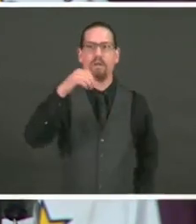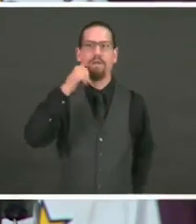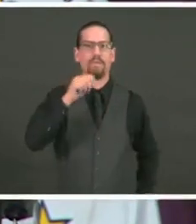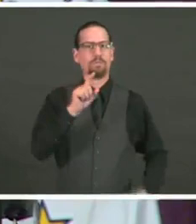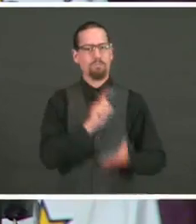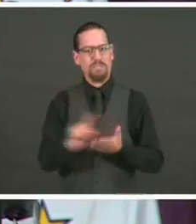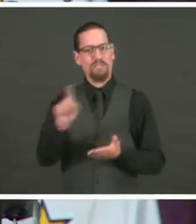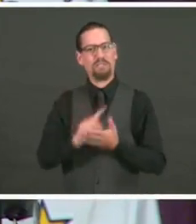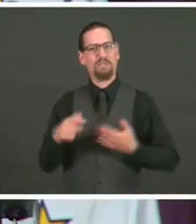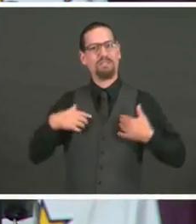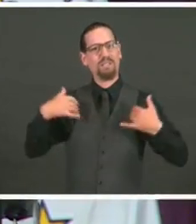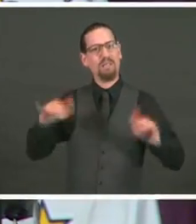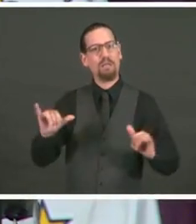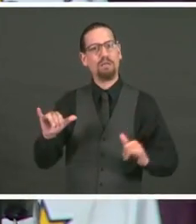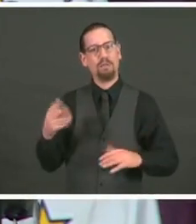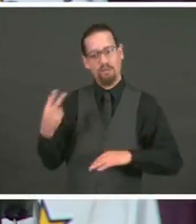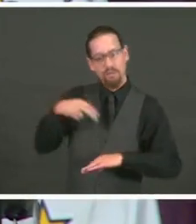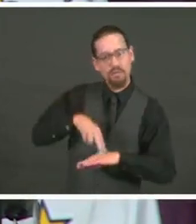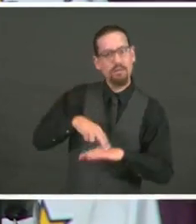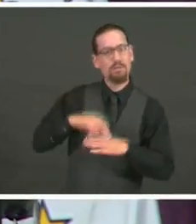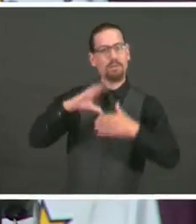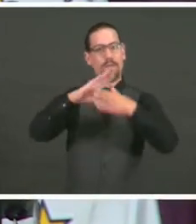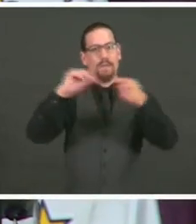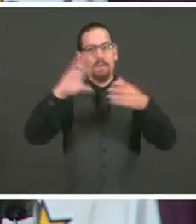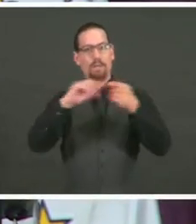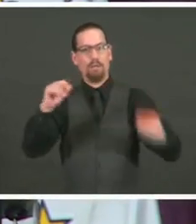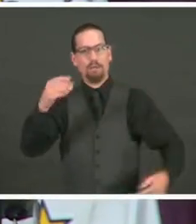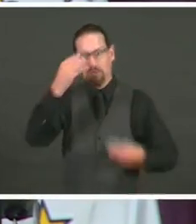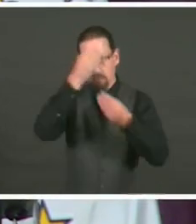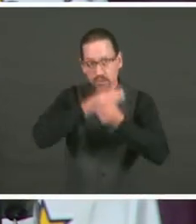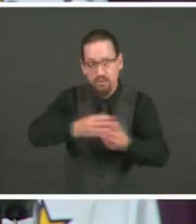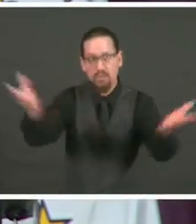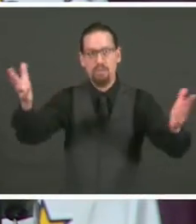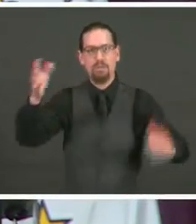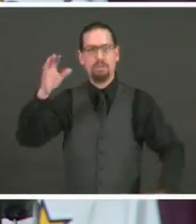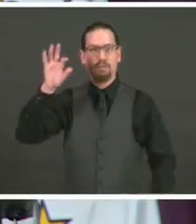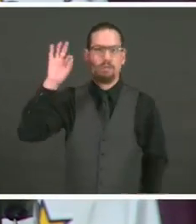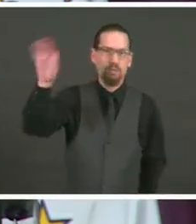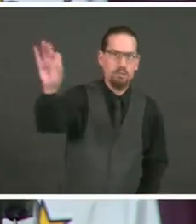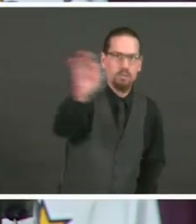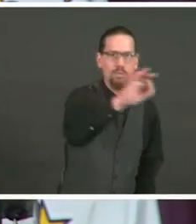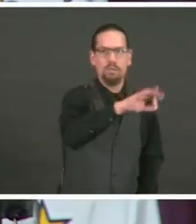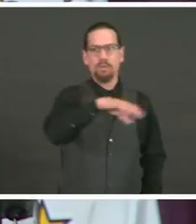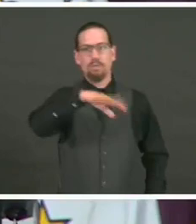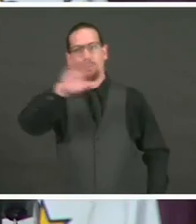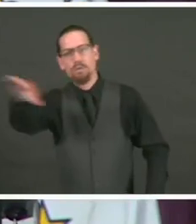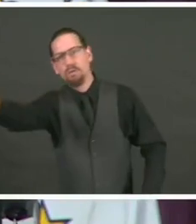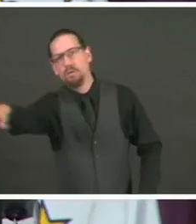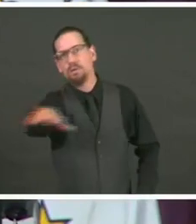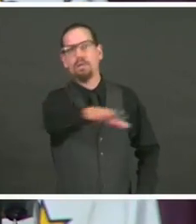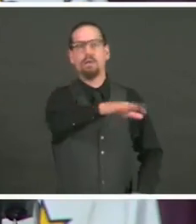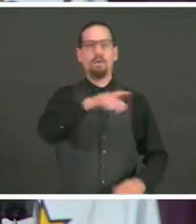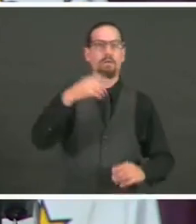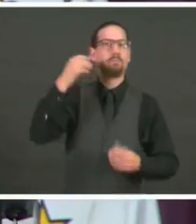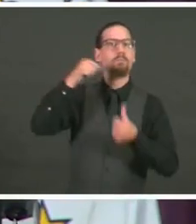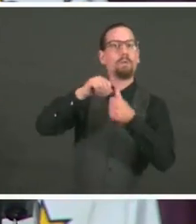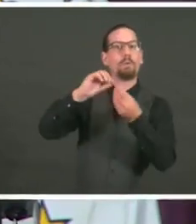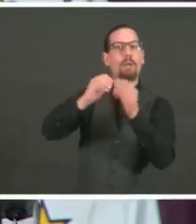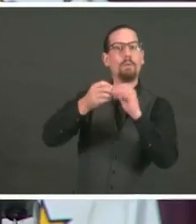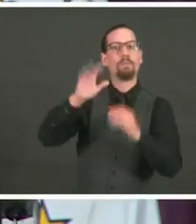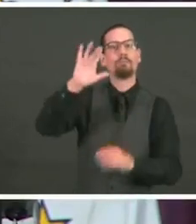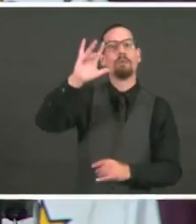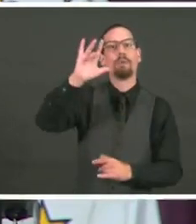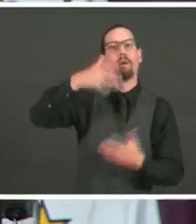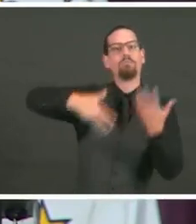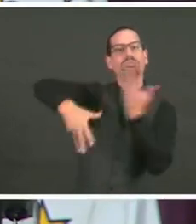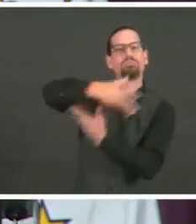keep our groups small, putting the social gathering limit from 25 to 15, warning that there would be